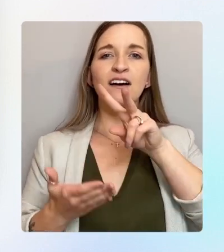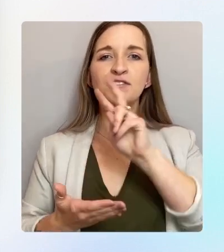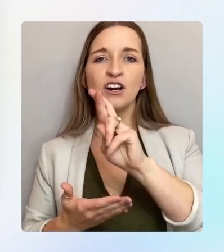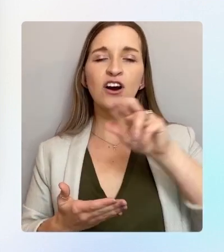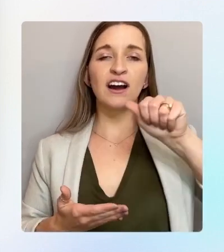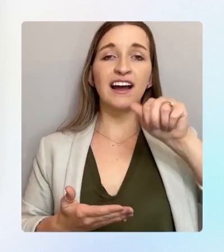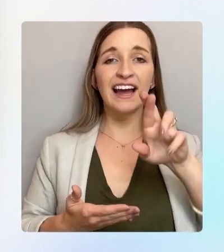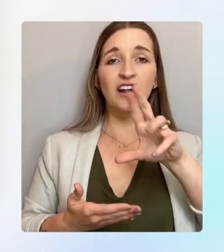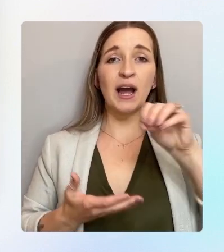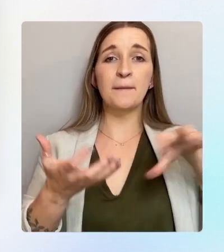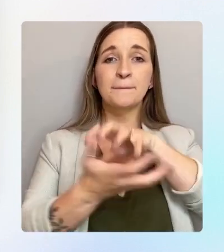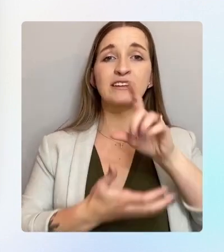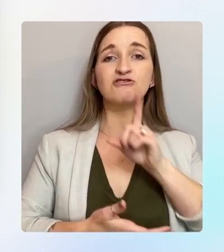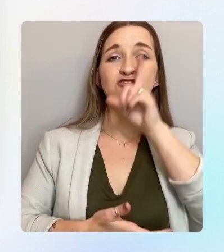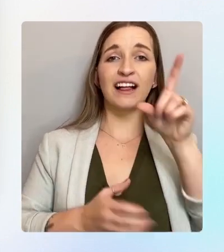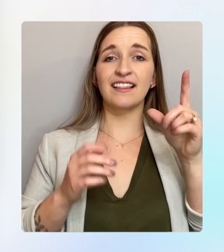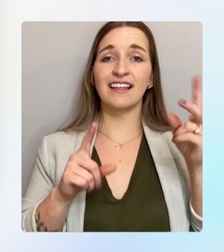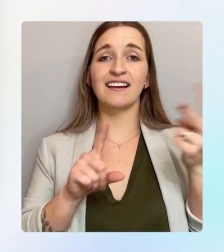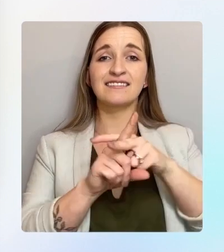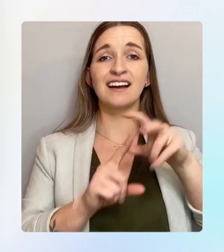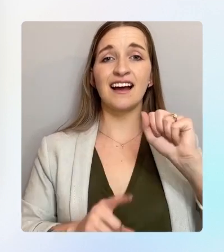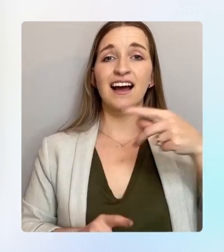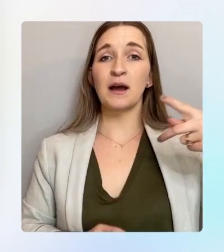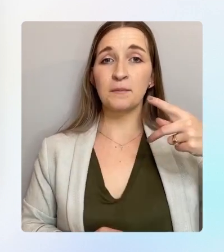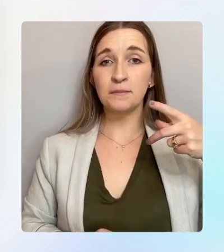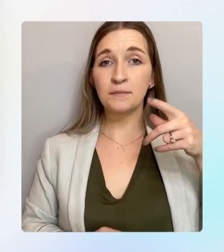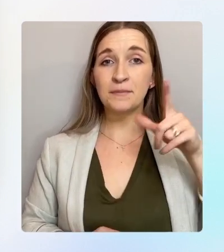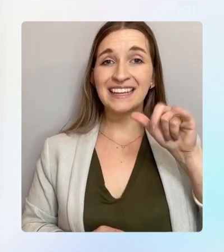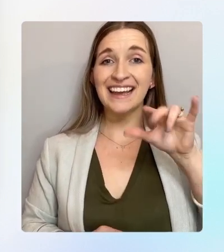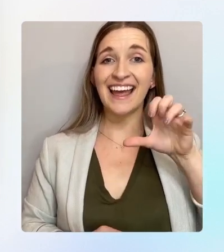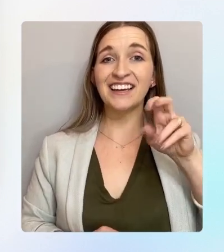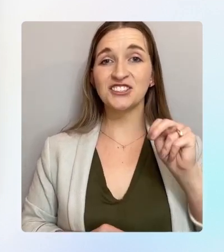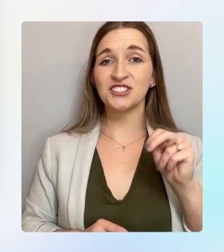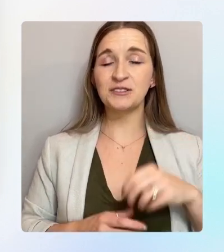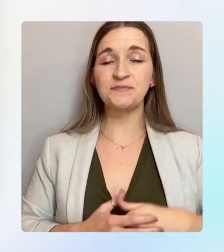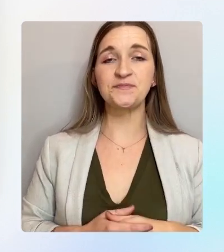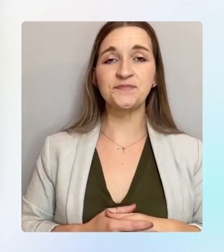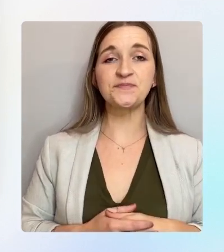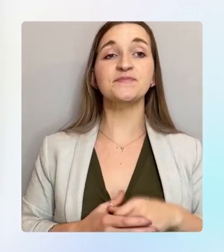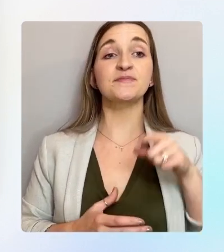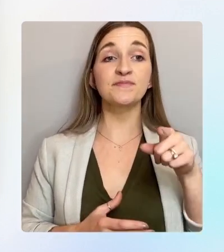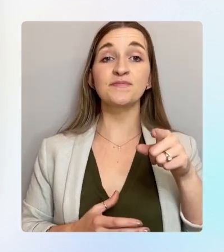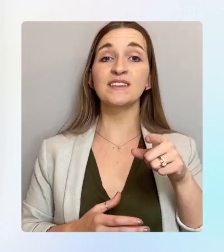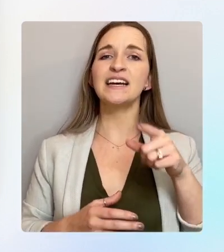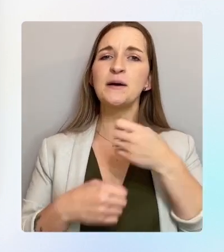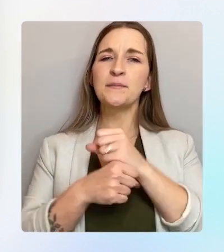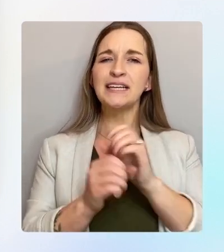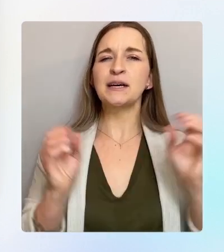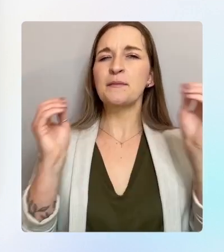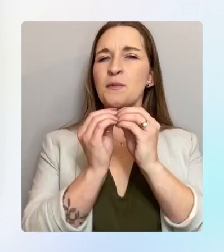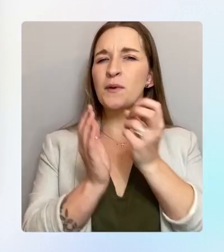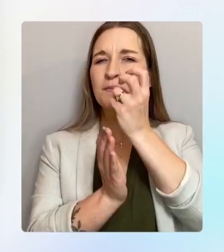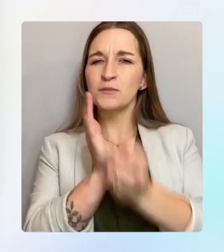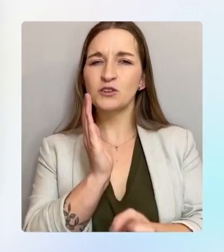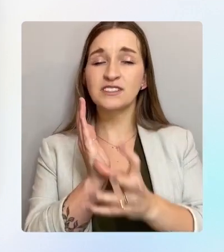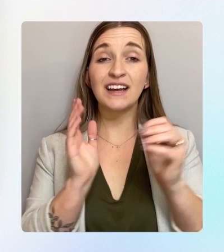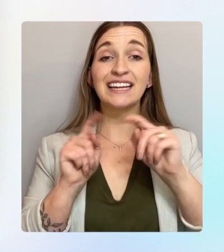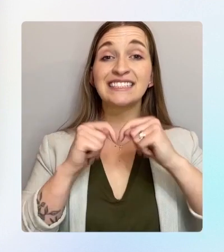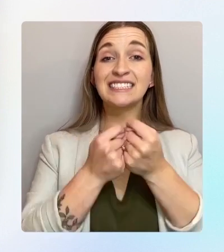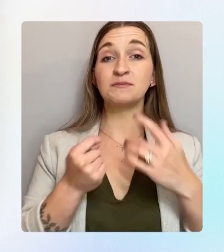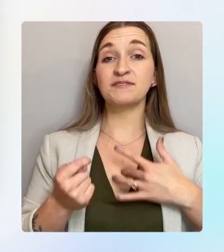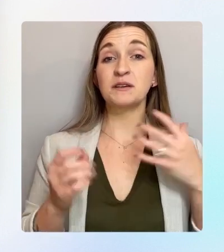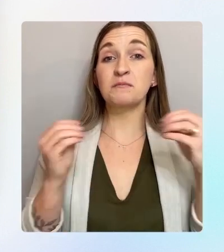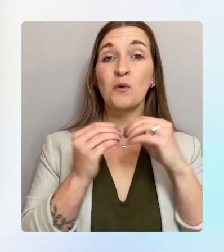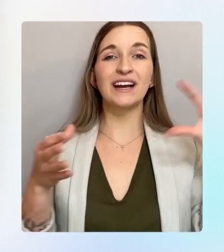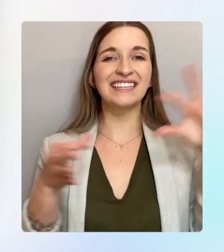applications. MetaQuest Pro enhanced social presence makes collaboration more immersive, and teams